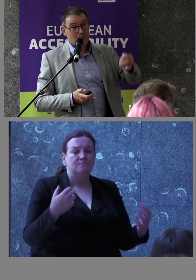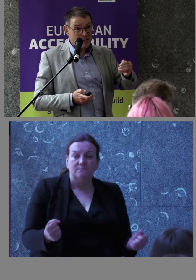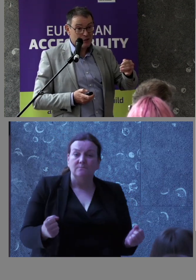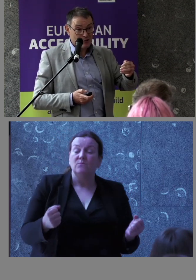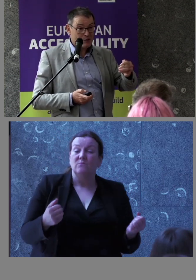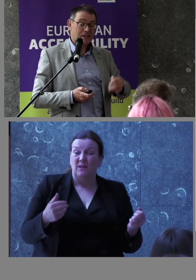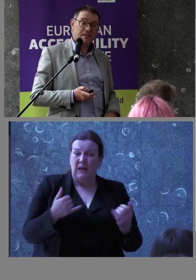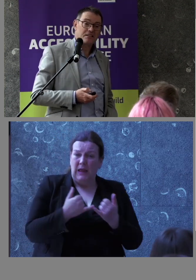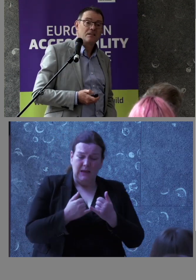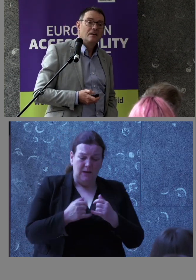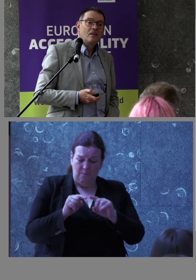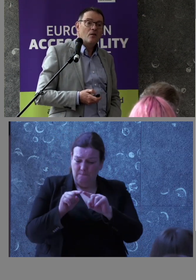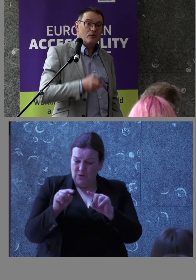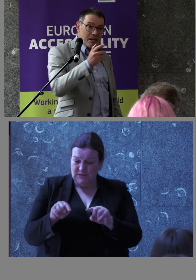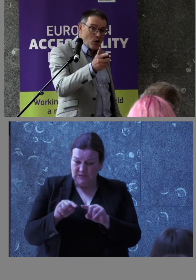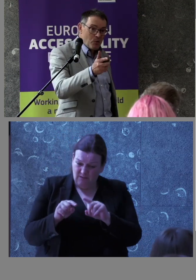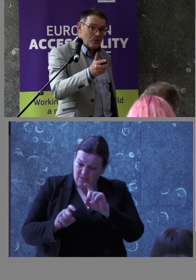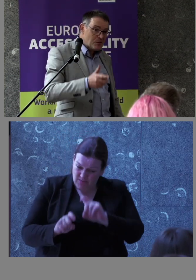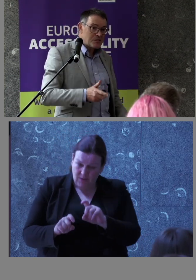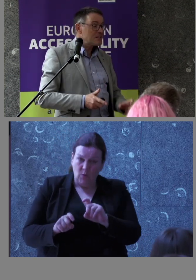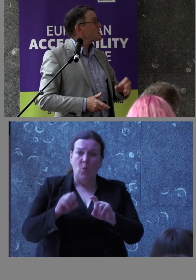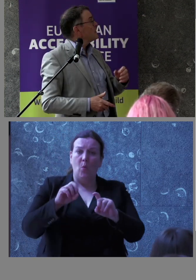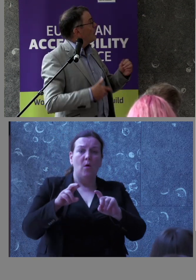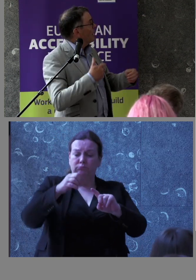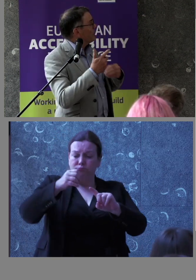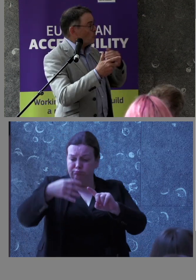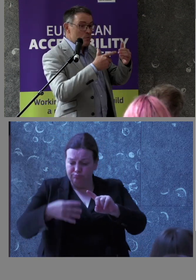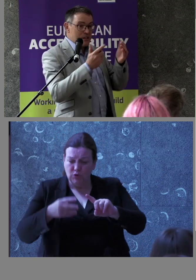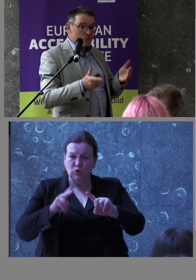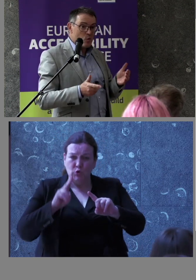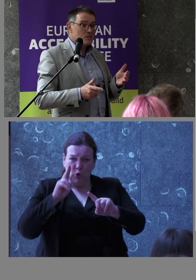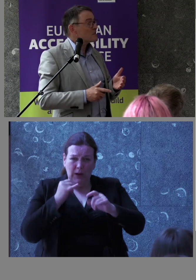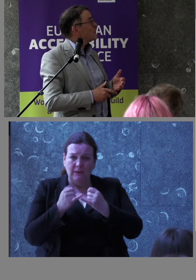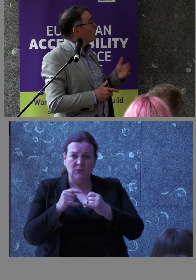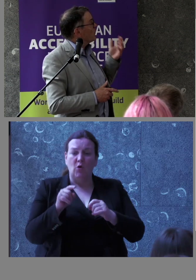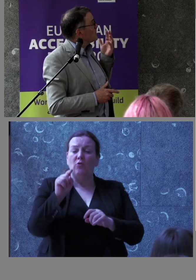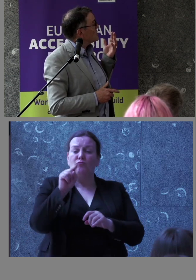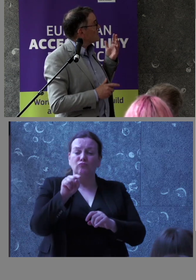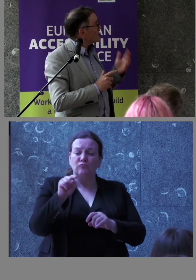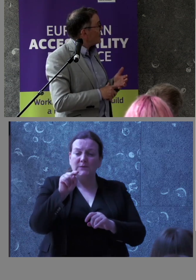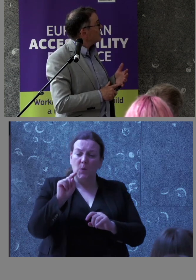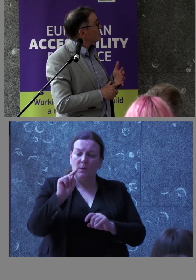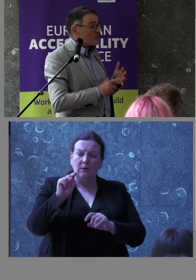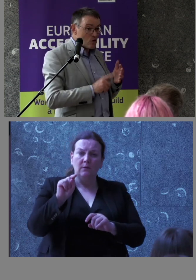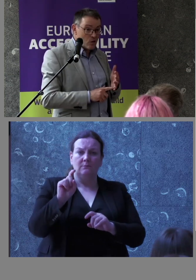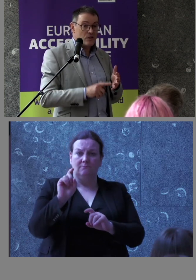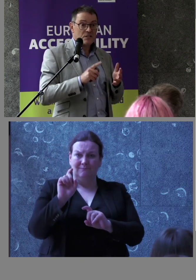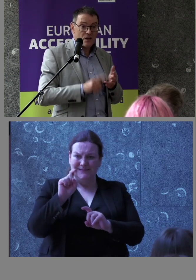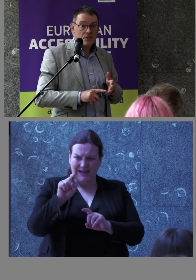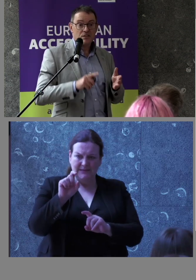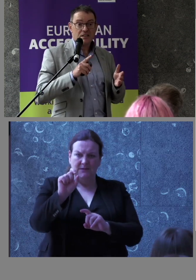systems. And it's all about educating our IT development people, our test people, and indeed our end users